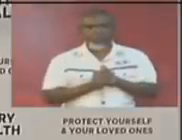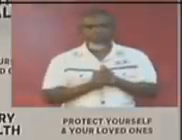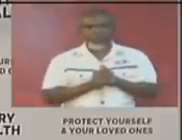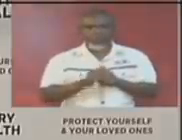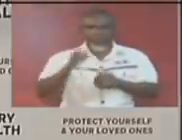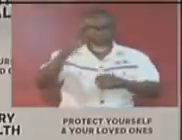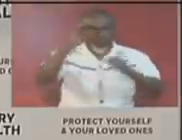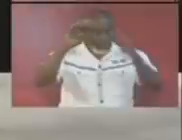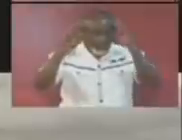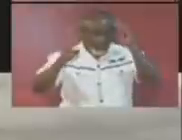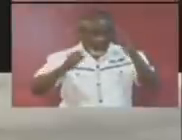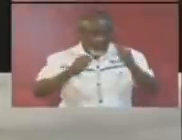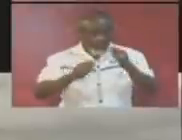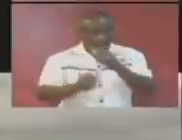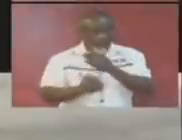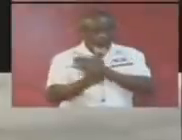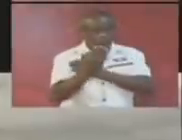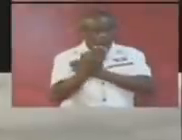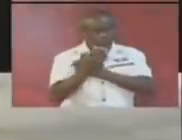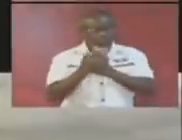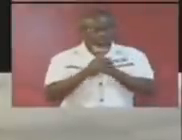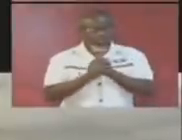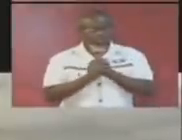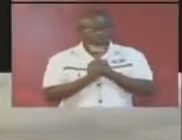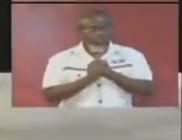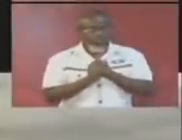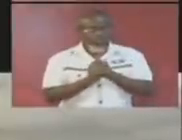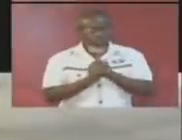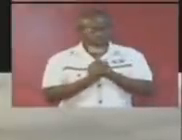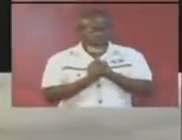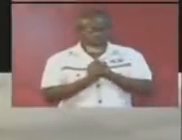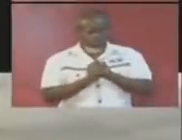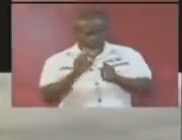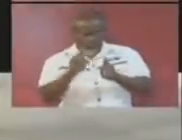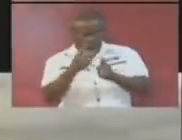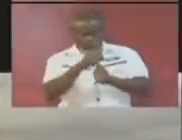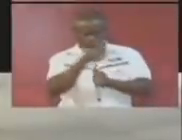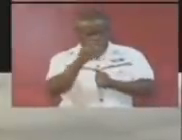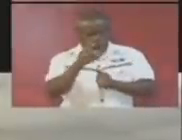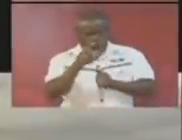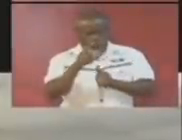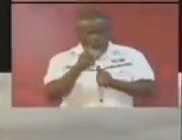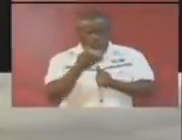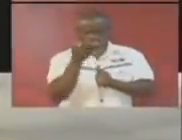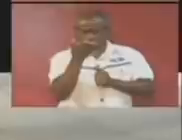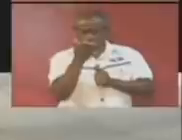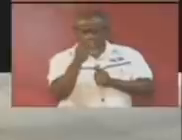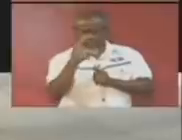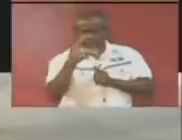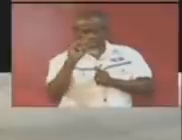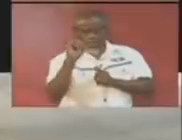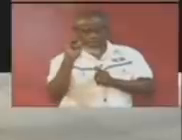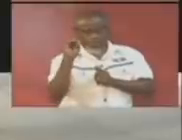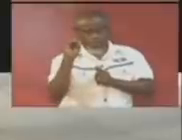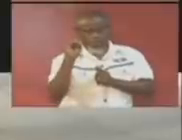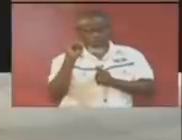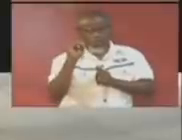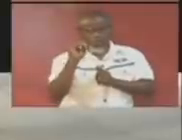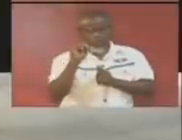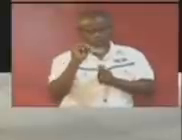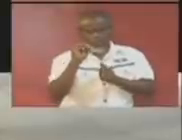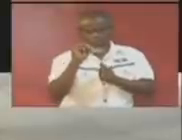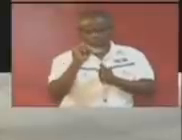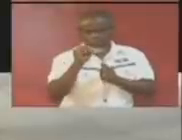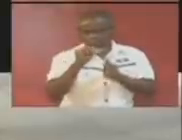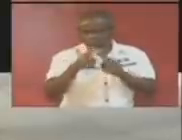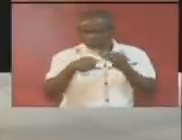Hi, good morning. Alicia Boucher from TV6. My first question is to Dr. Parasram. Dr. Parasram, based on the components of the